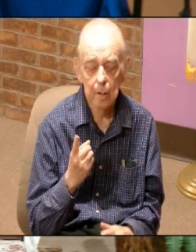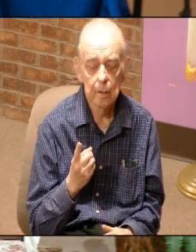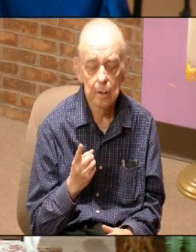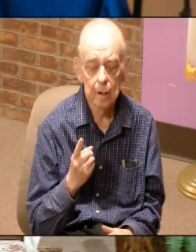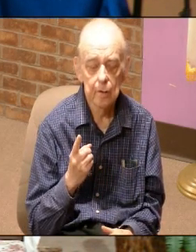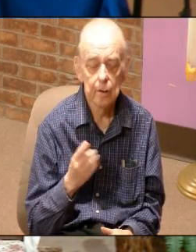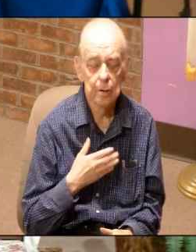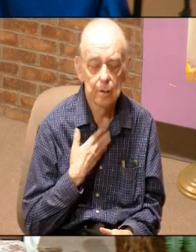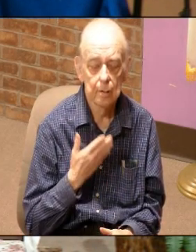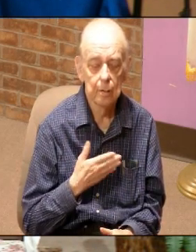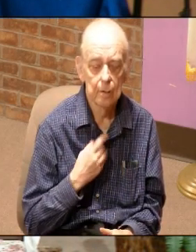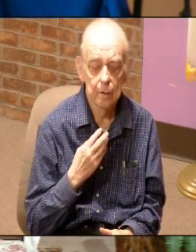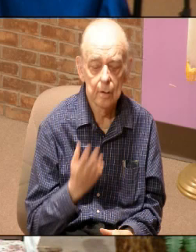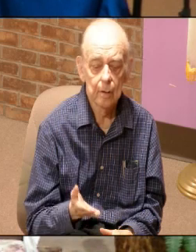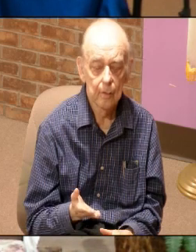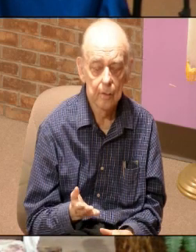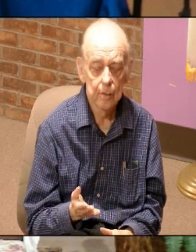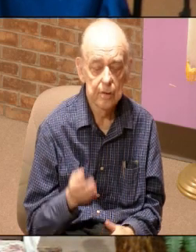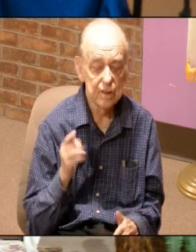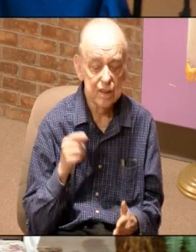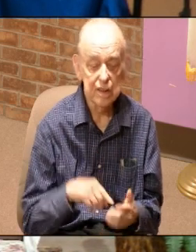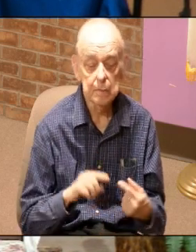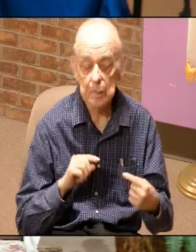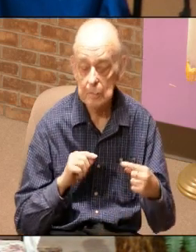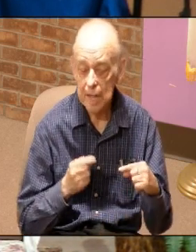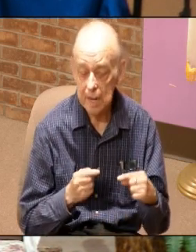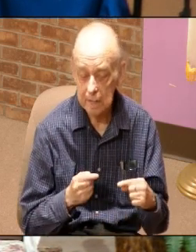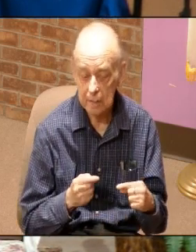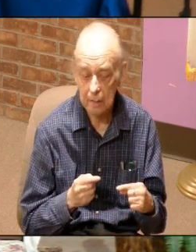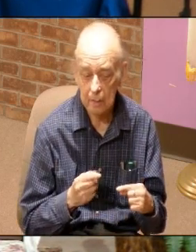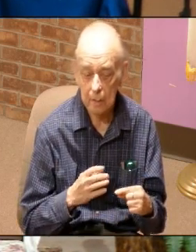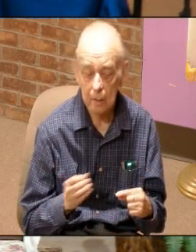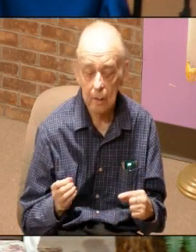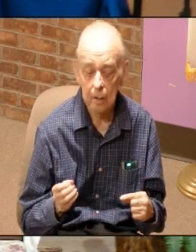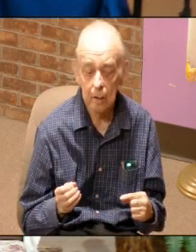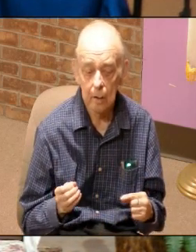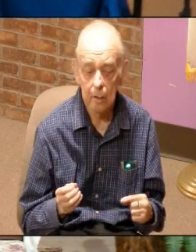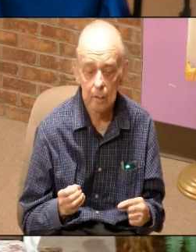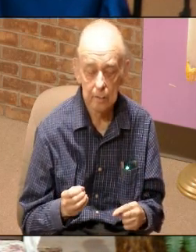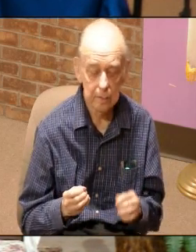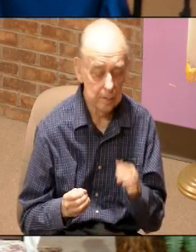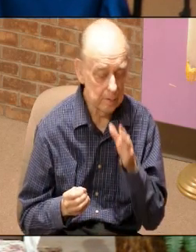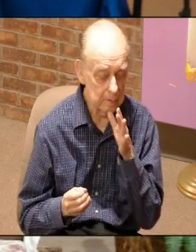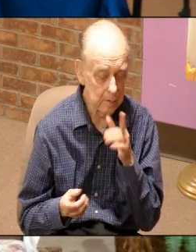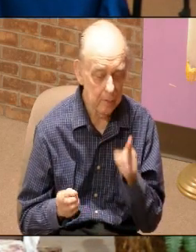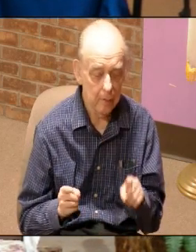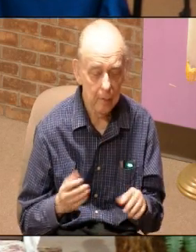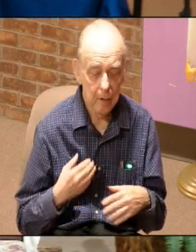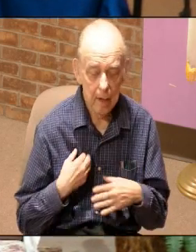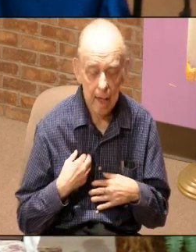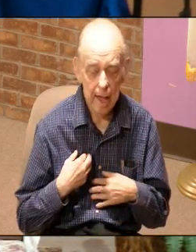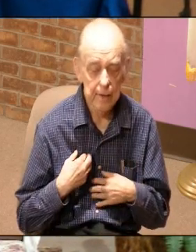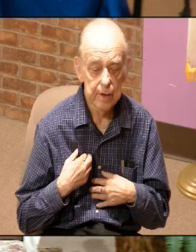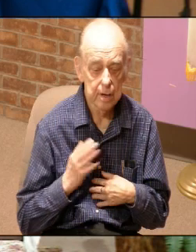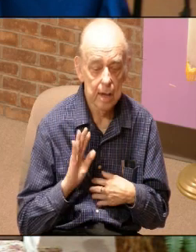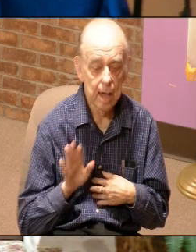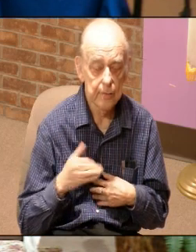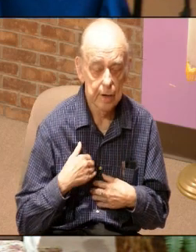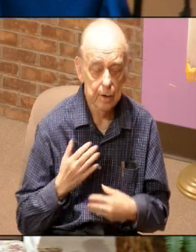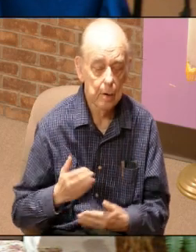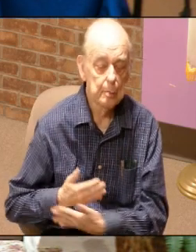joy and there is deep pain. And a mother, when she's having a child,